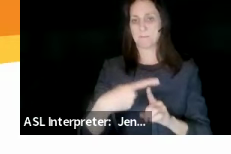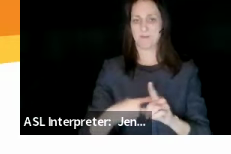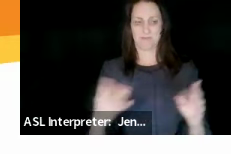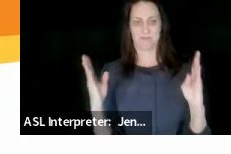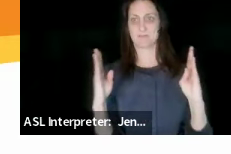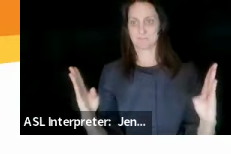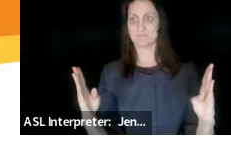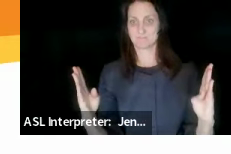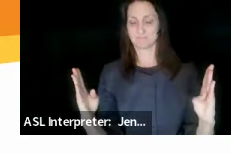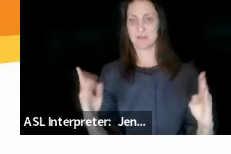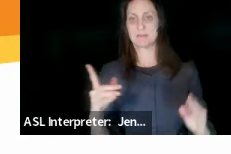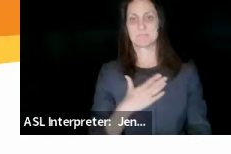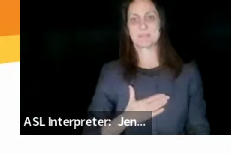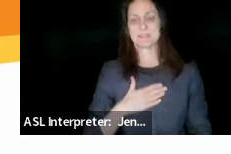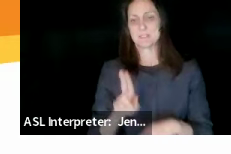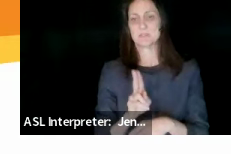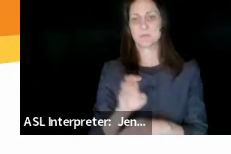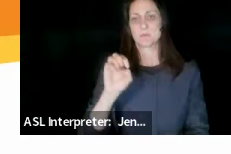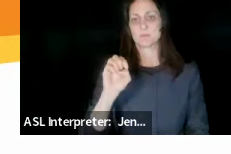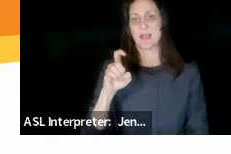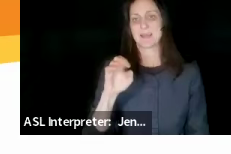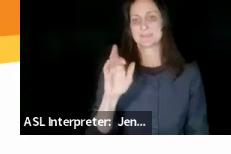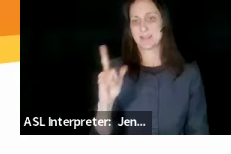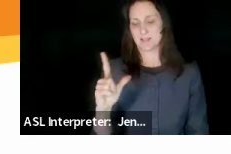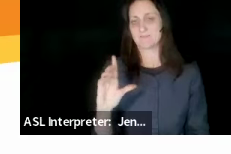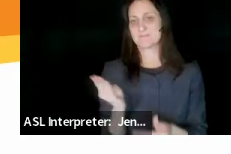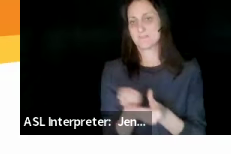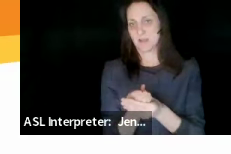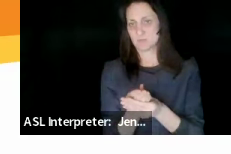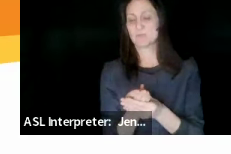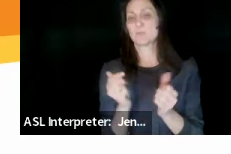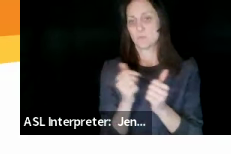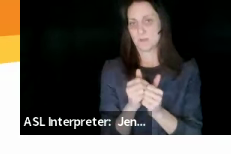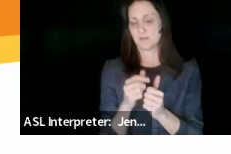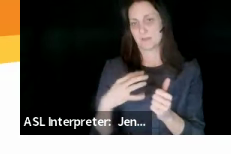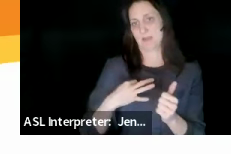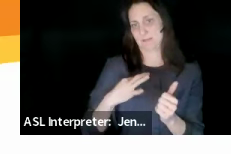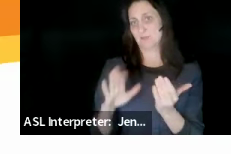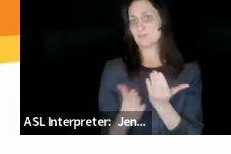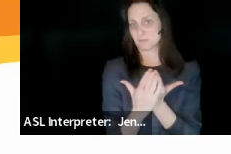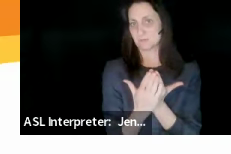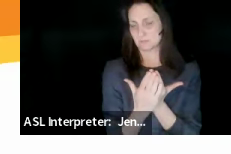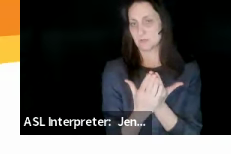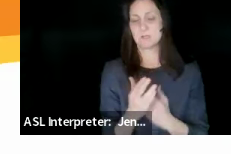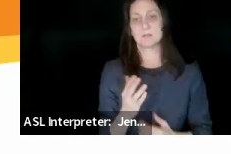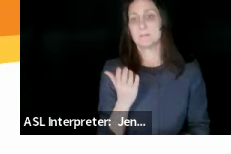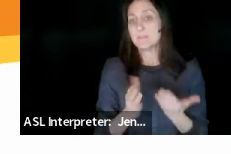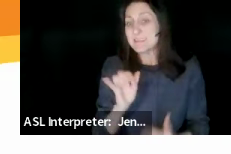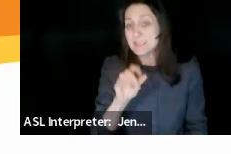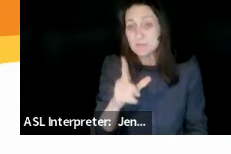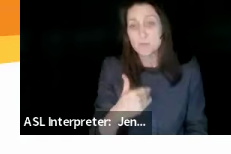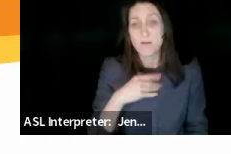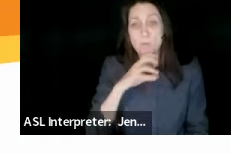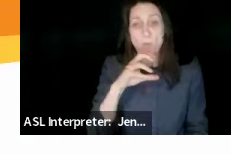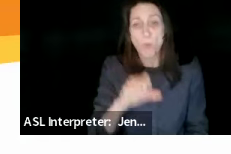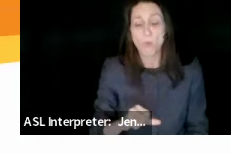the application only. If you maybe have applied in the past and there's an older version of the Excel file, please just make sure that you use